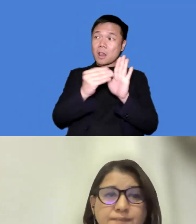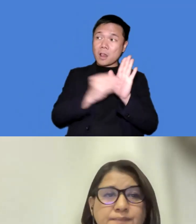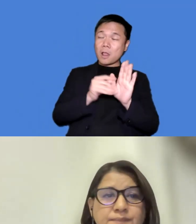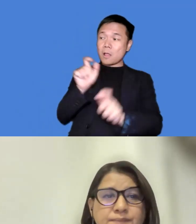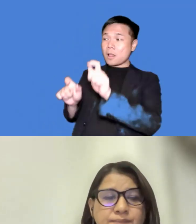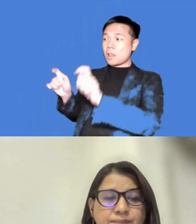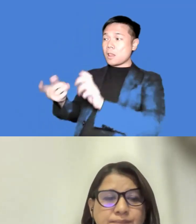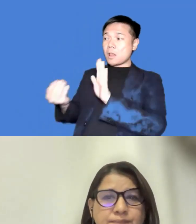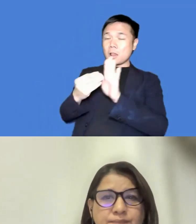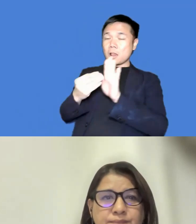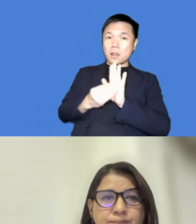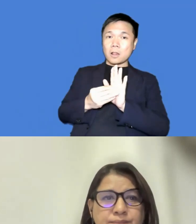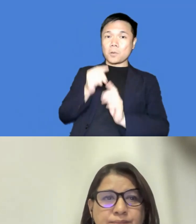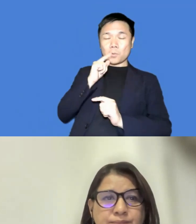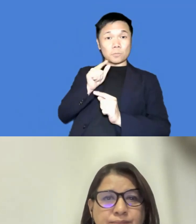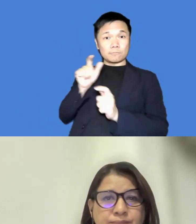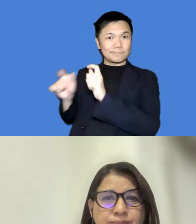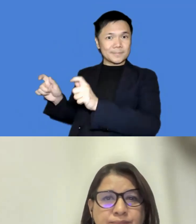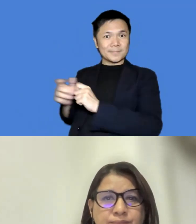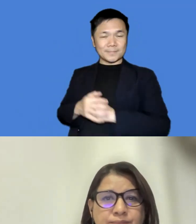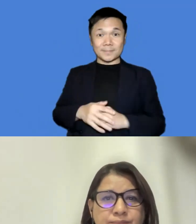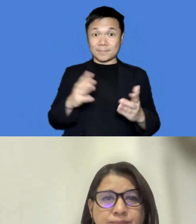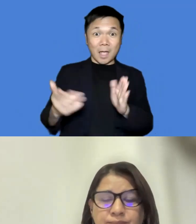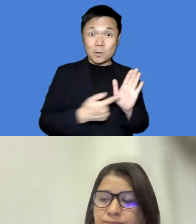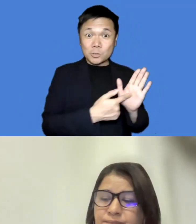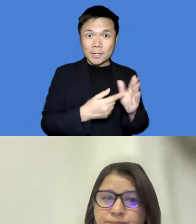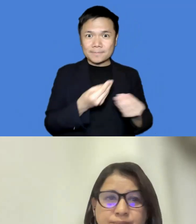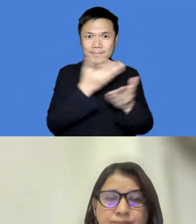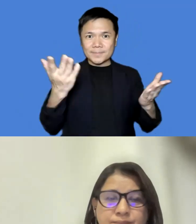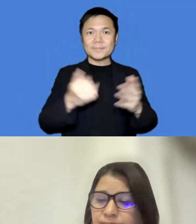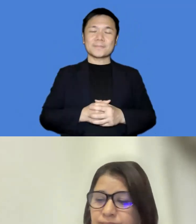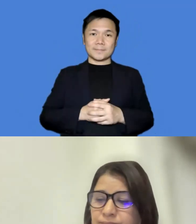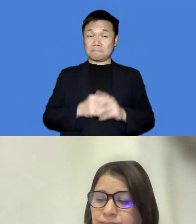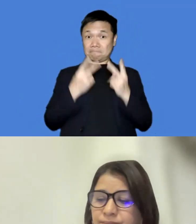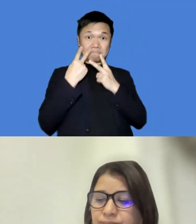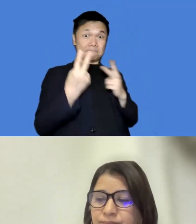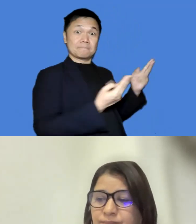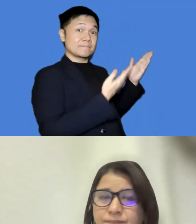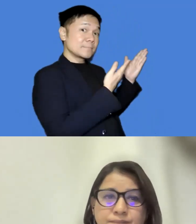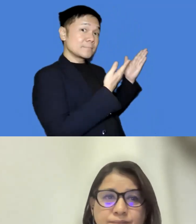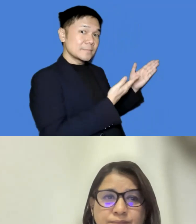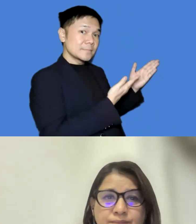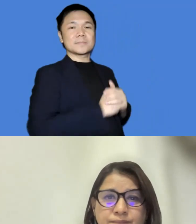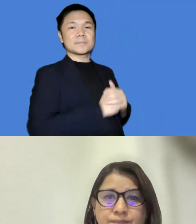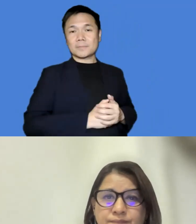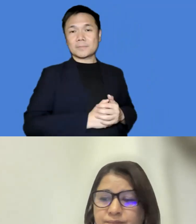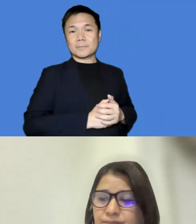I am going to share the question on my screen for those of you who are more